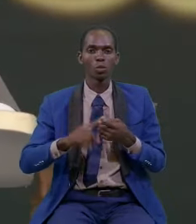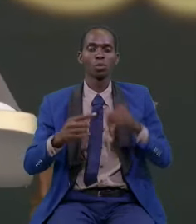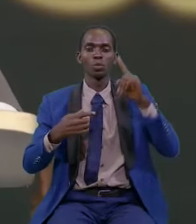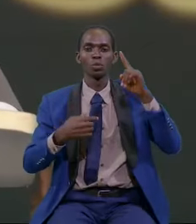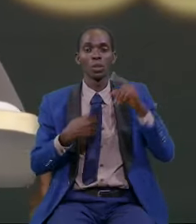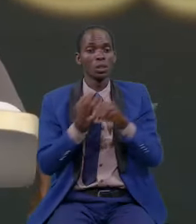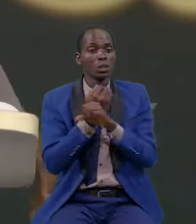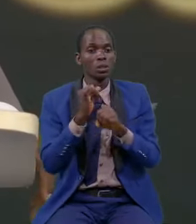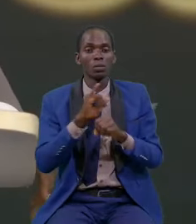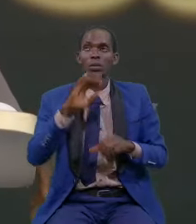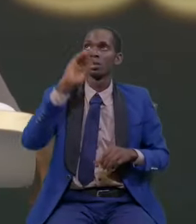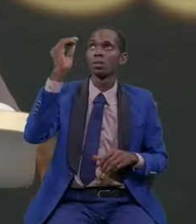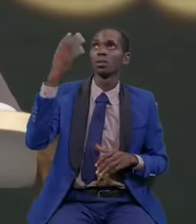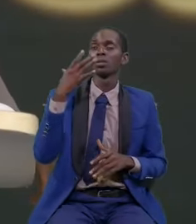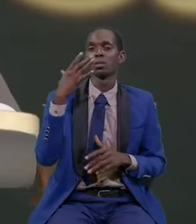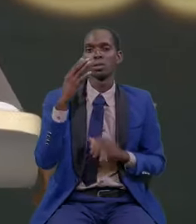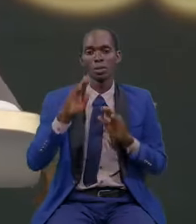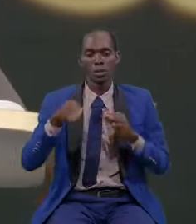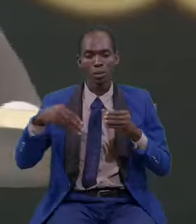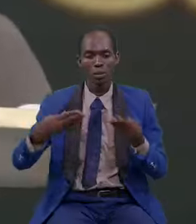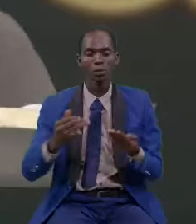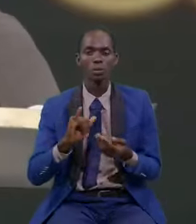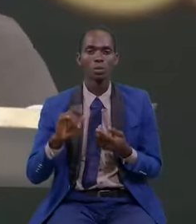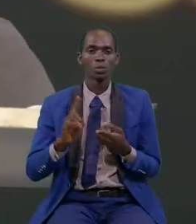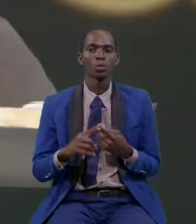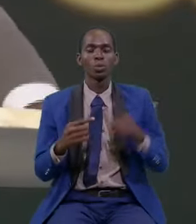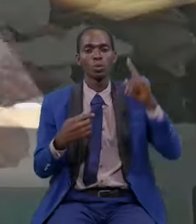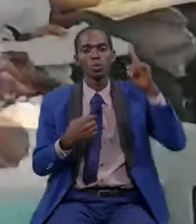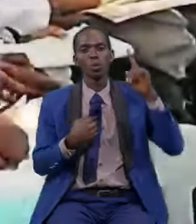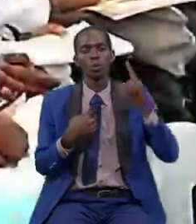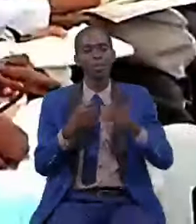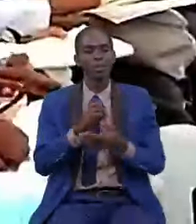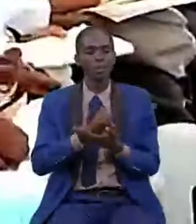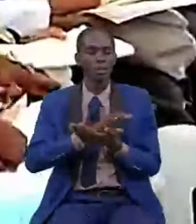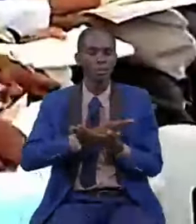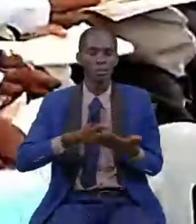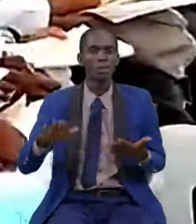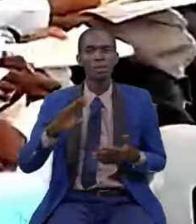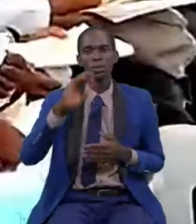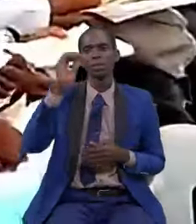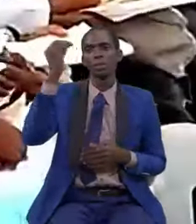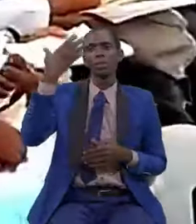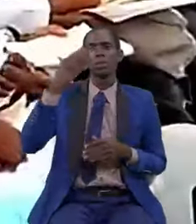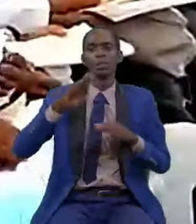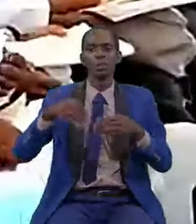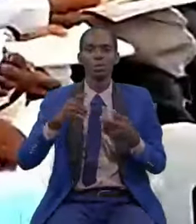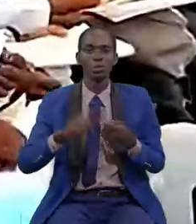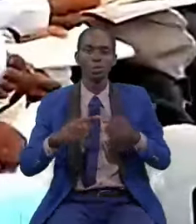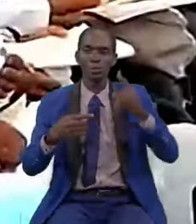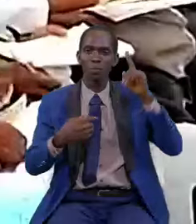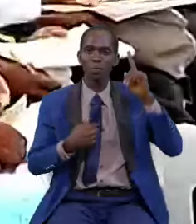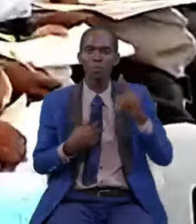grace given unto me. Sanctifying grace given unto me.